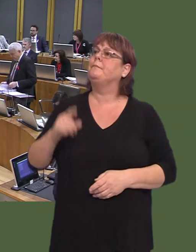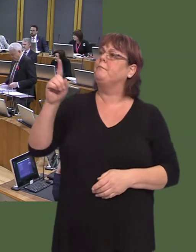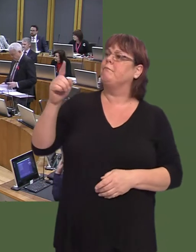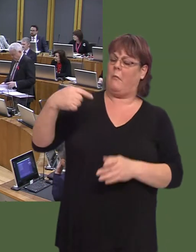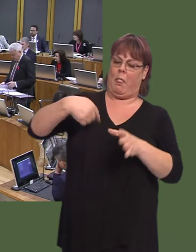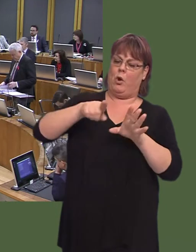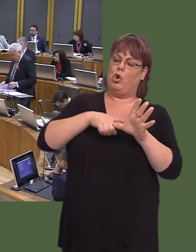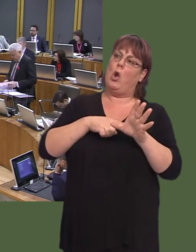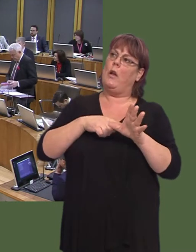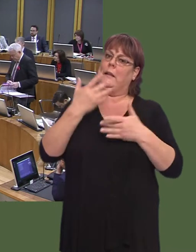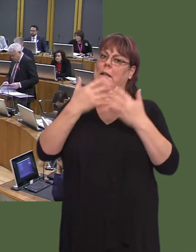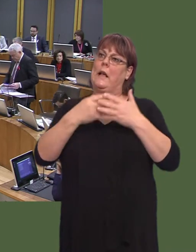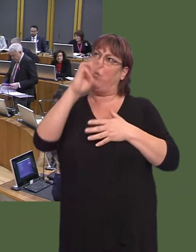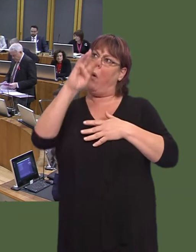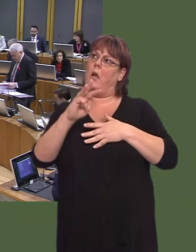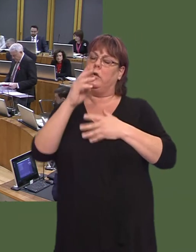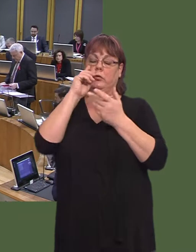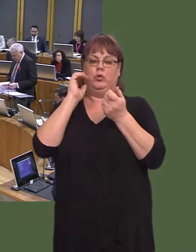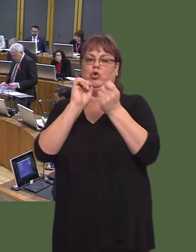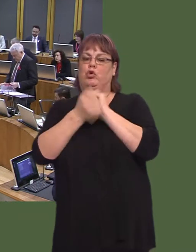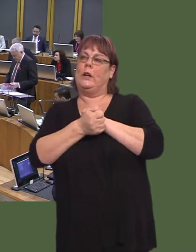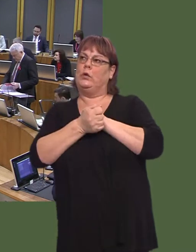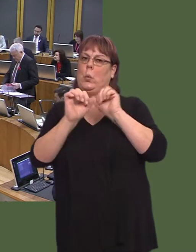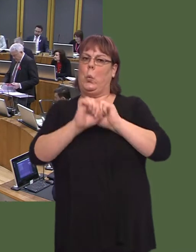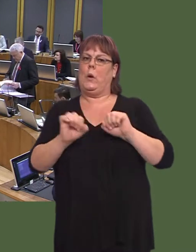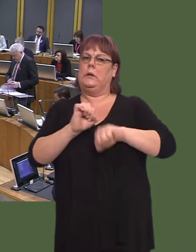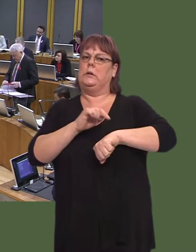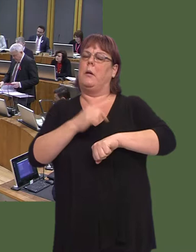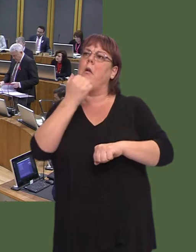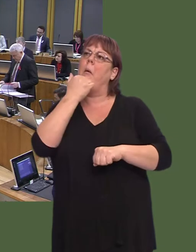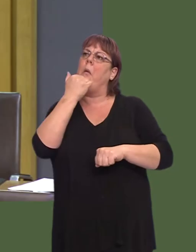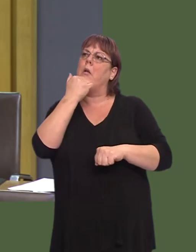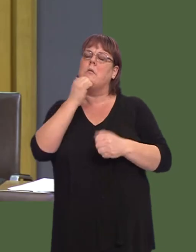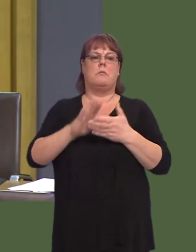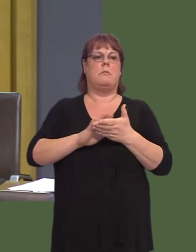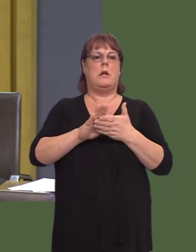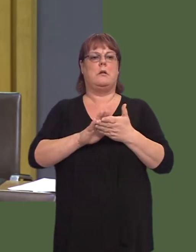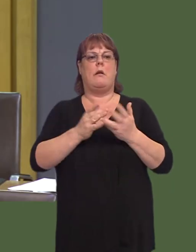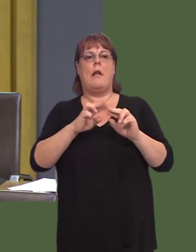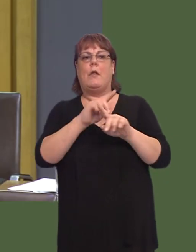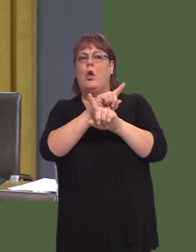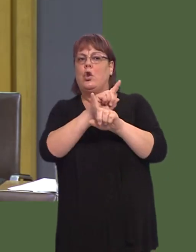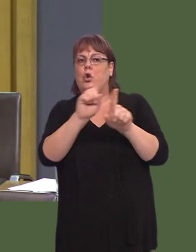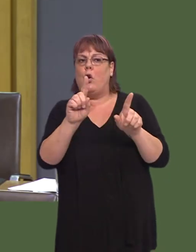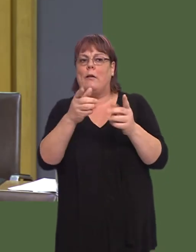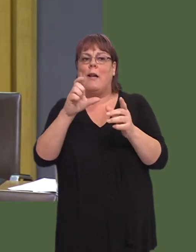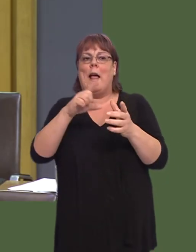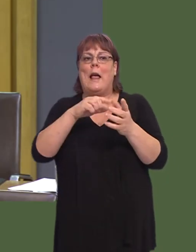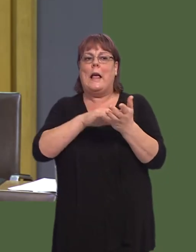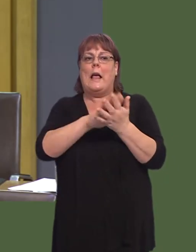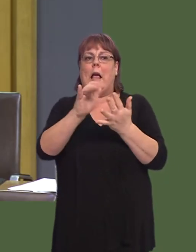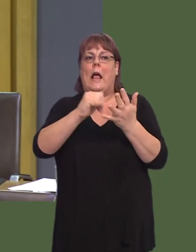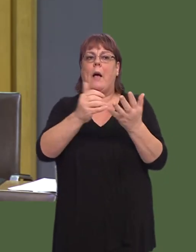Stats Wales changed the way that waiting time numbers were being reported, removing the cases that were regarded as